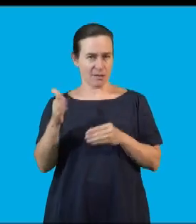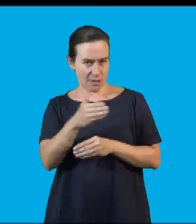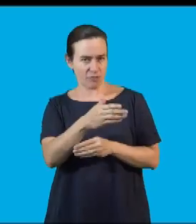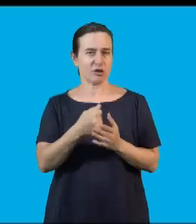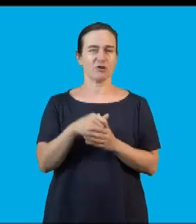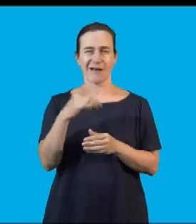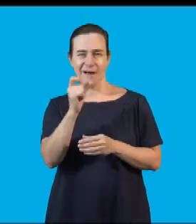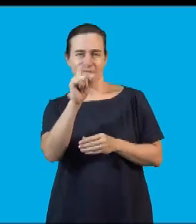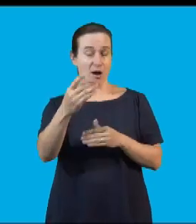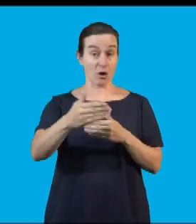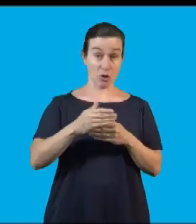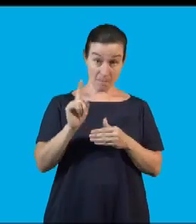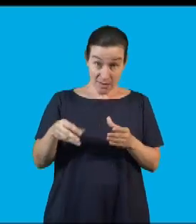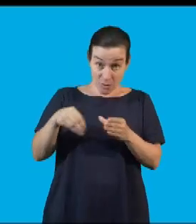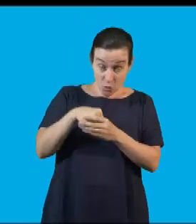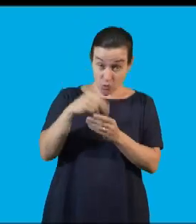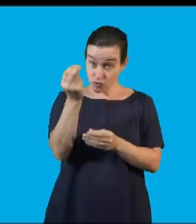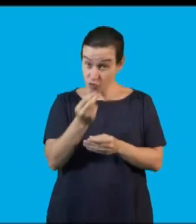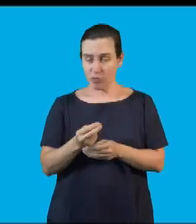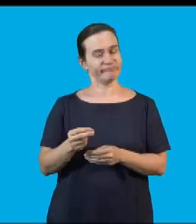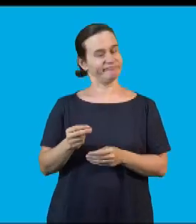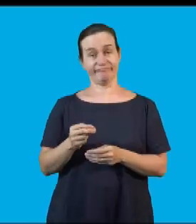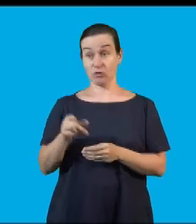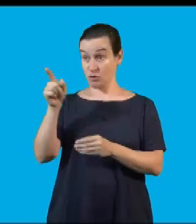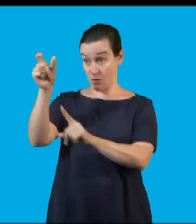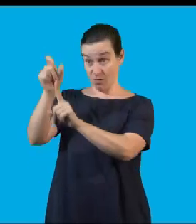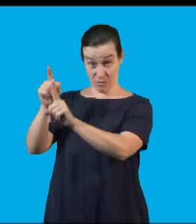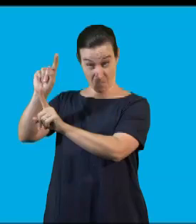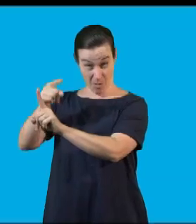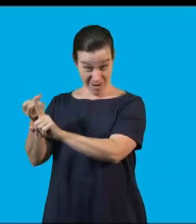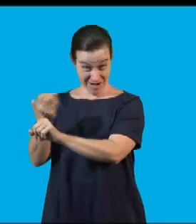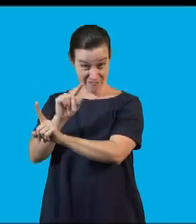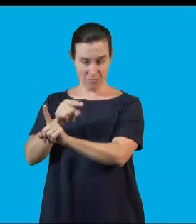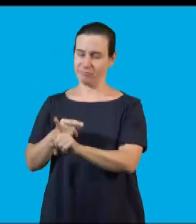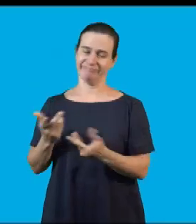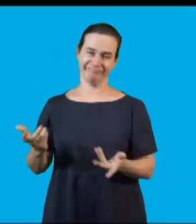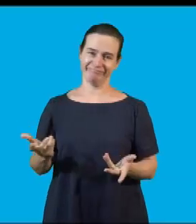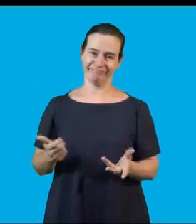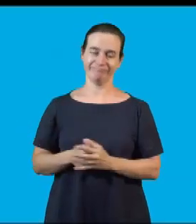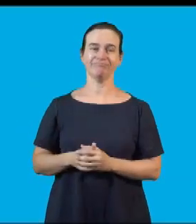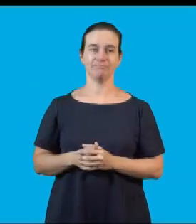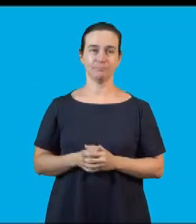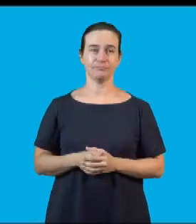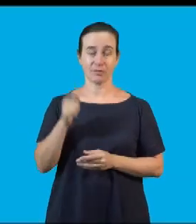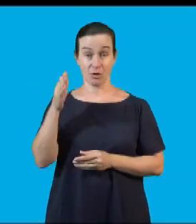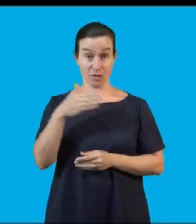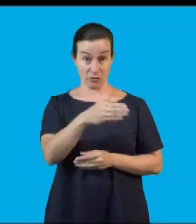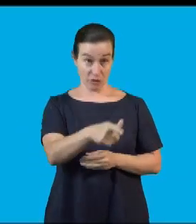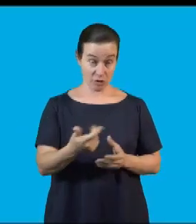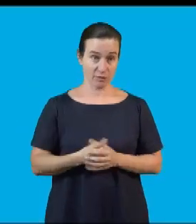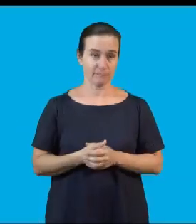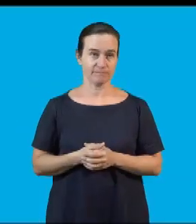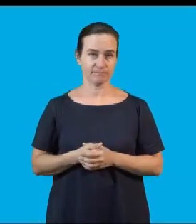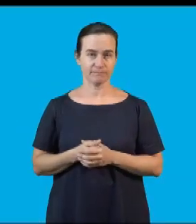response. Do not include illustrations or drawings because you will not be awarded marks for that. The directions